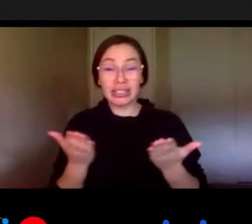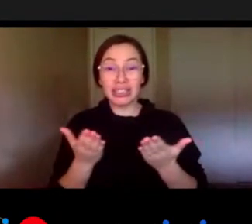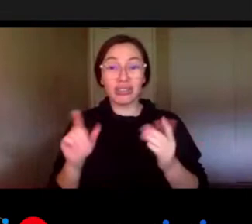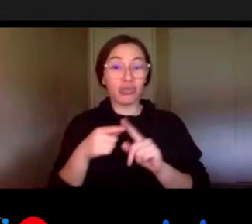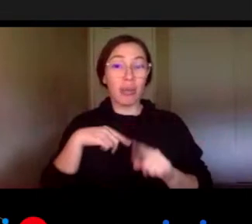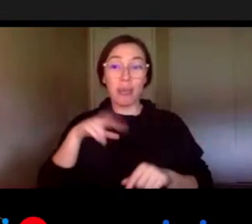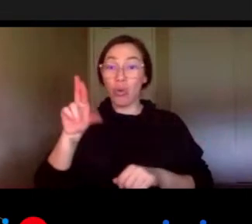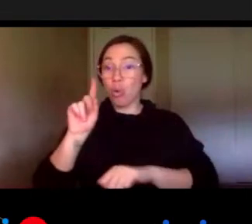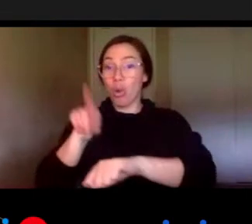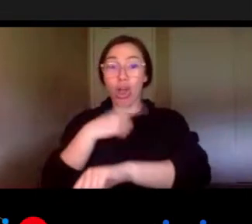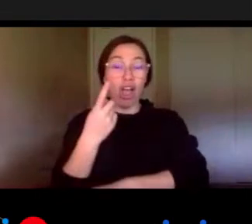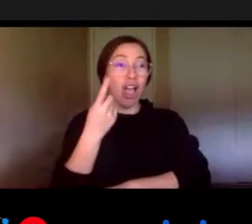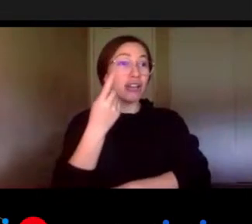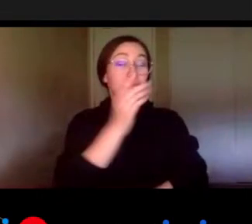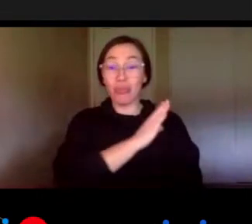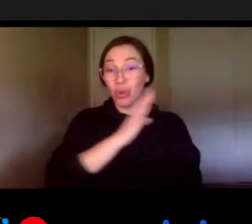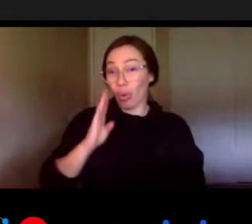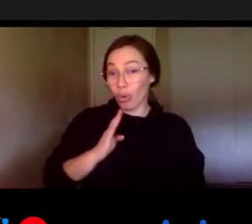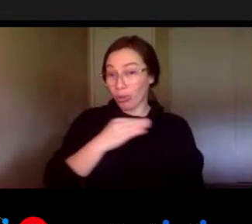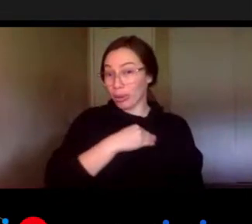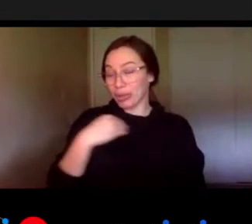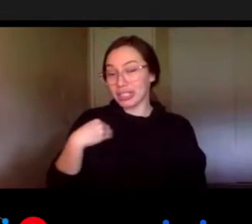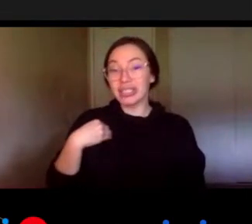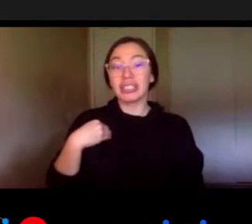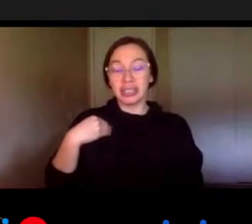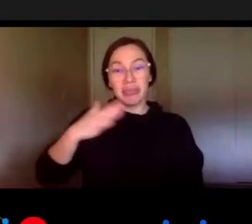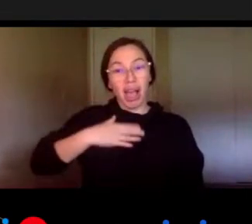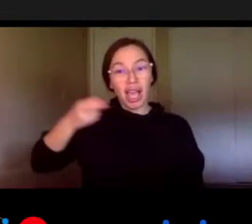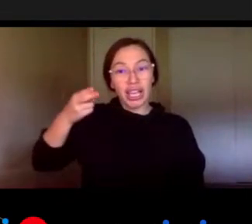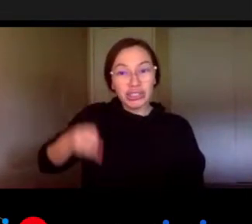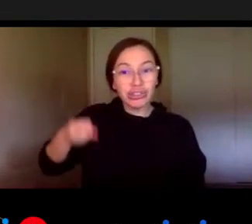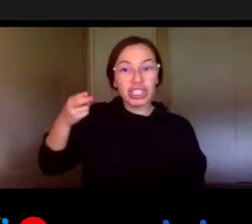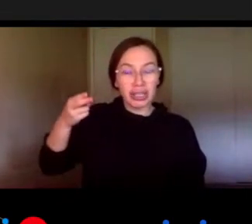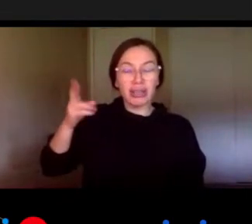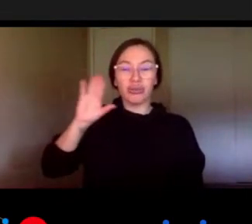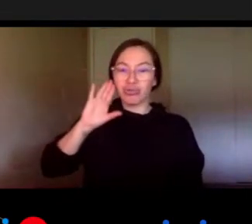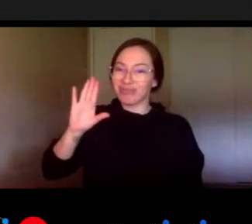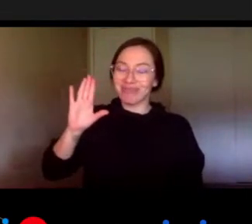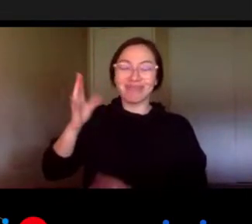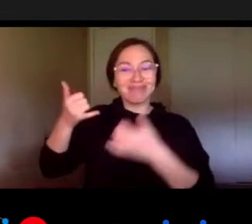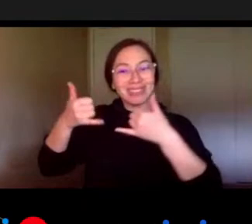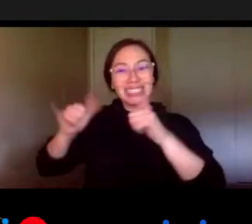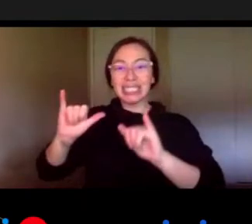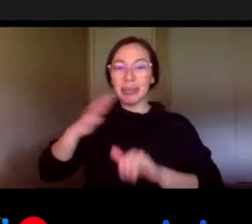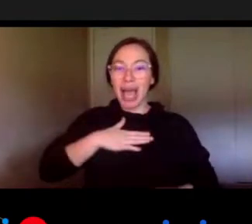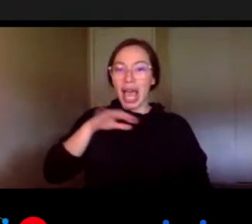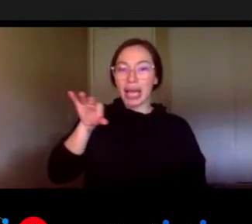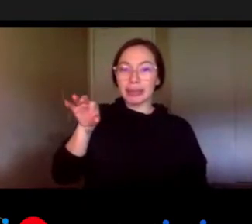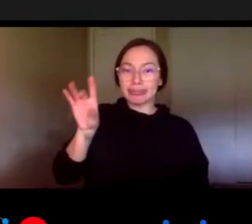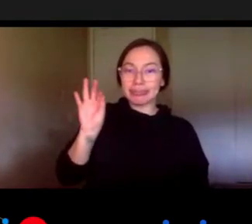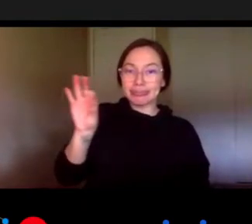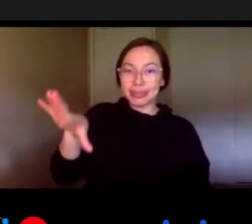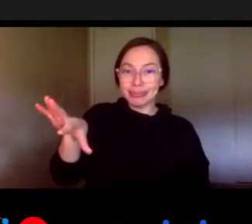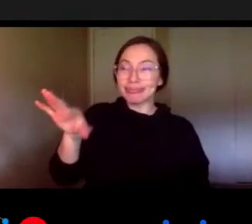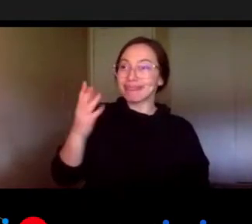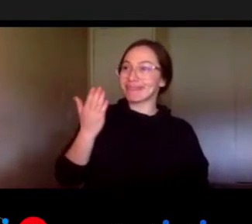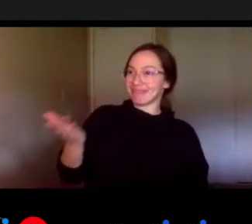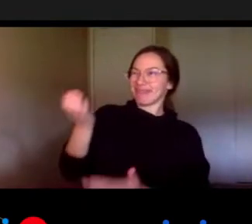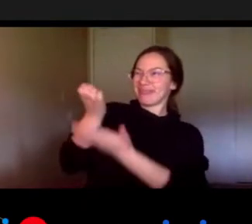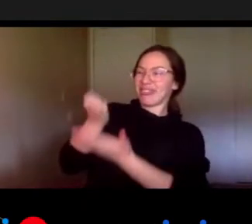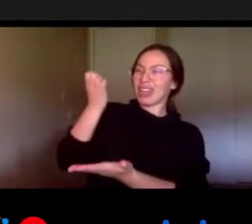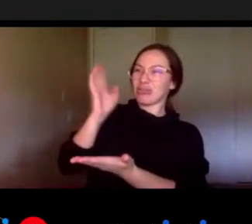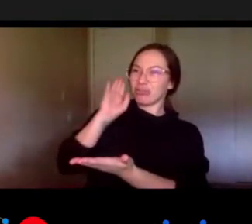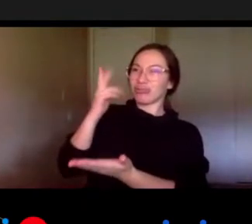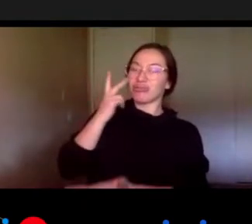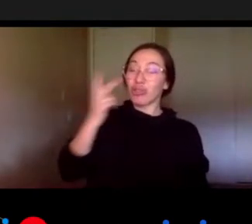I'm no longer a board member, the legacy is going to be there. Whatever I did, it will show. Whatever